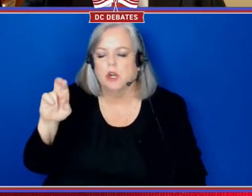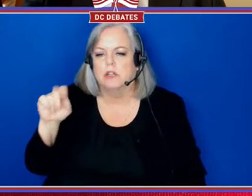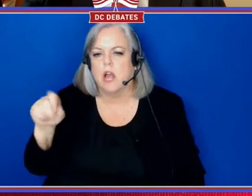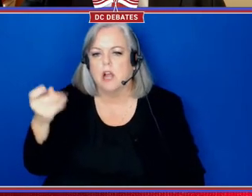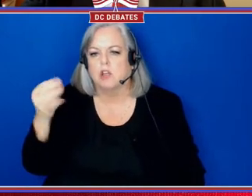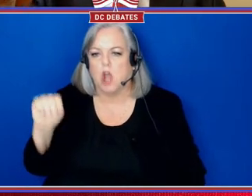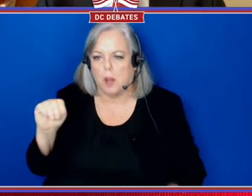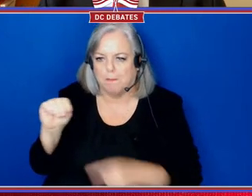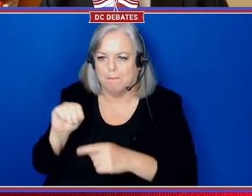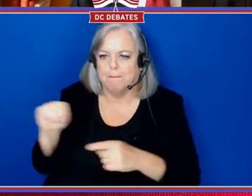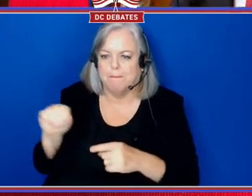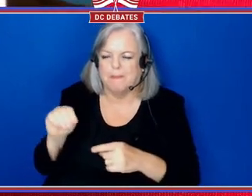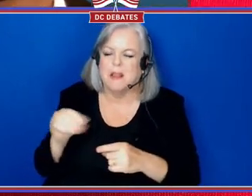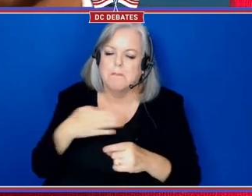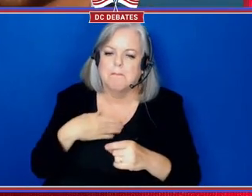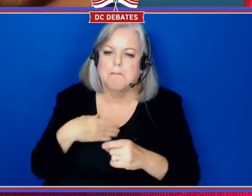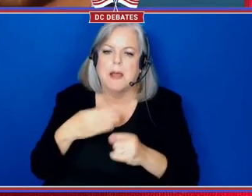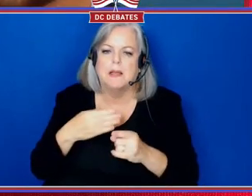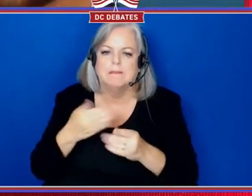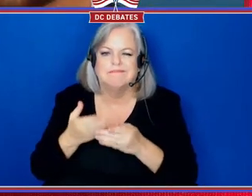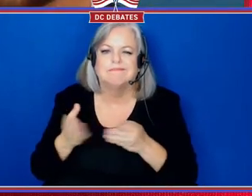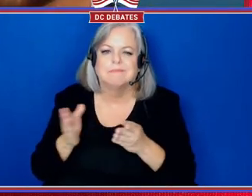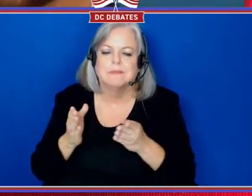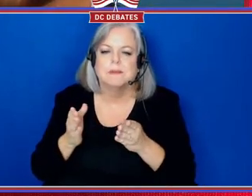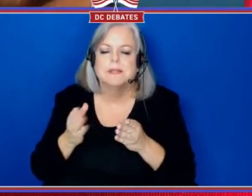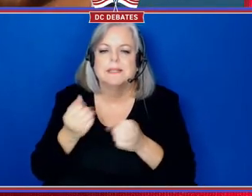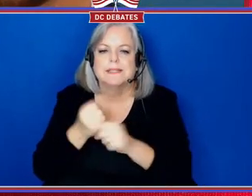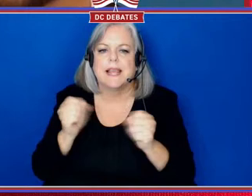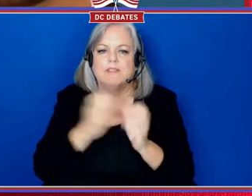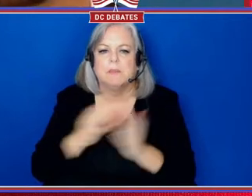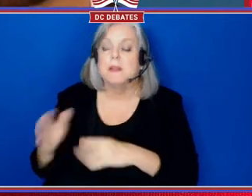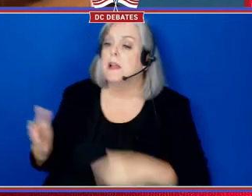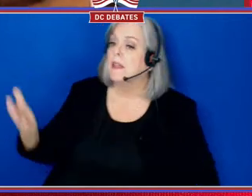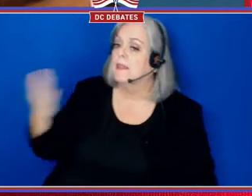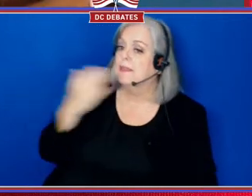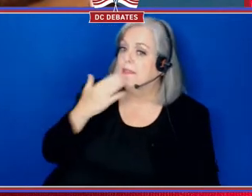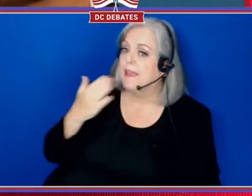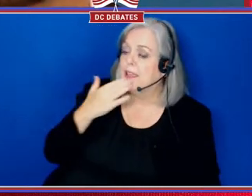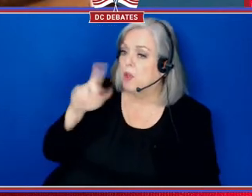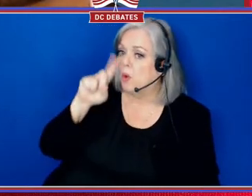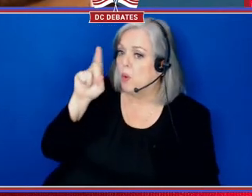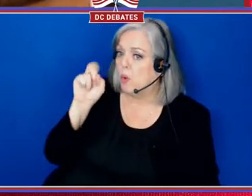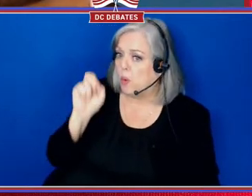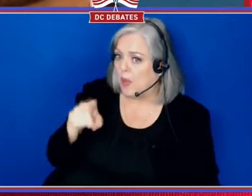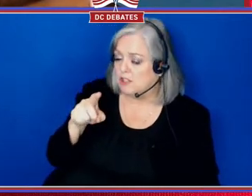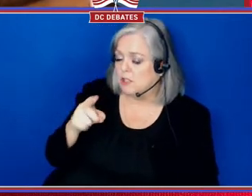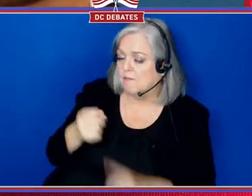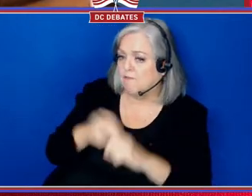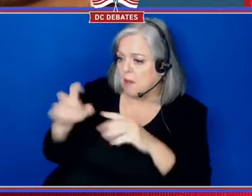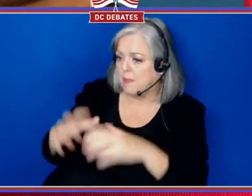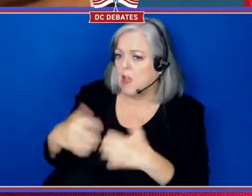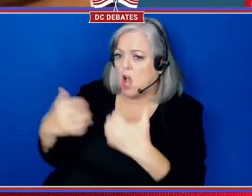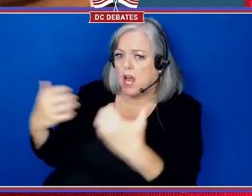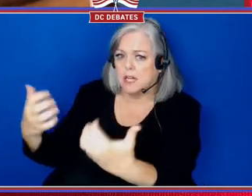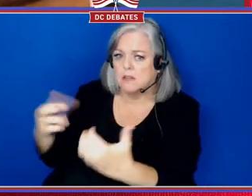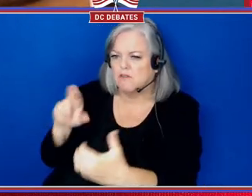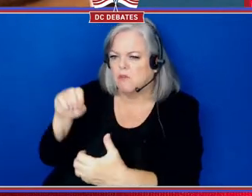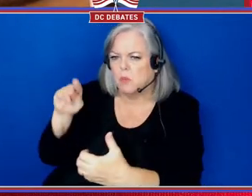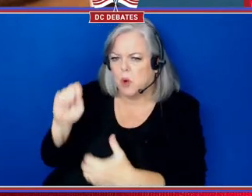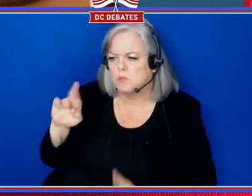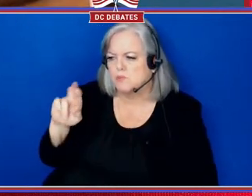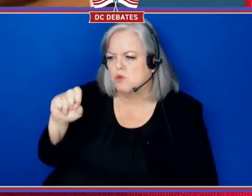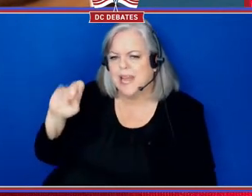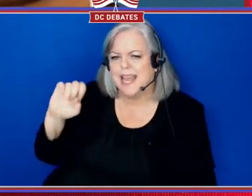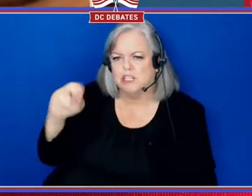the mayor, submitted by a member of our audience tonight, Rose Brunesch from the DC National Organization for Women. Rose